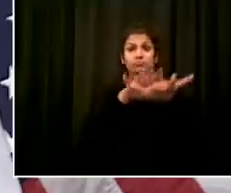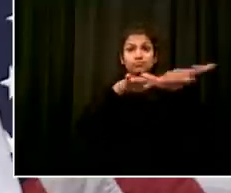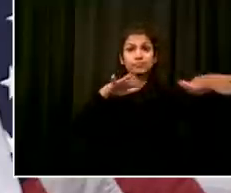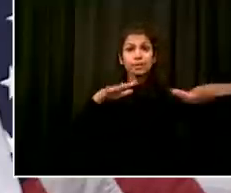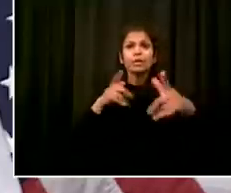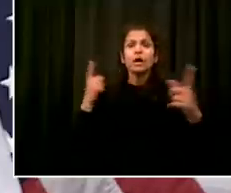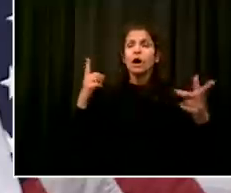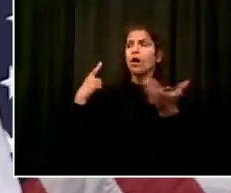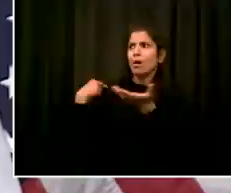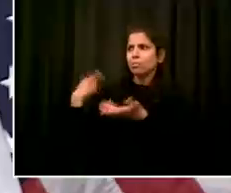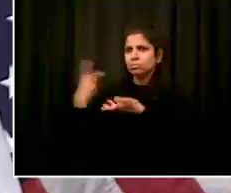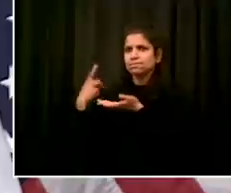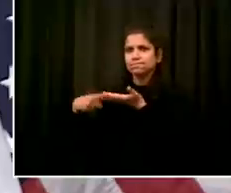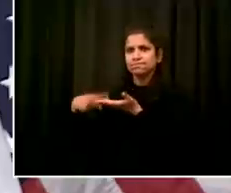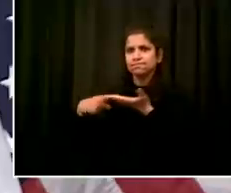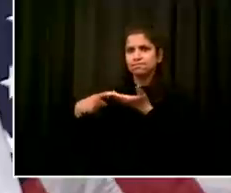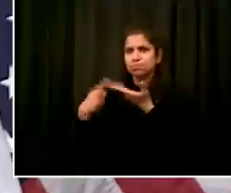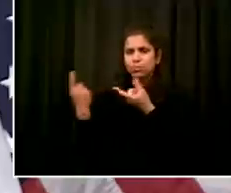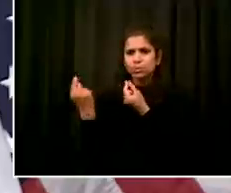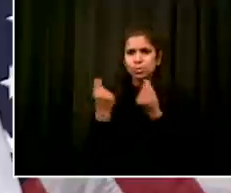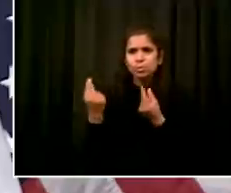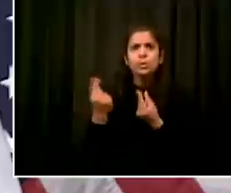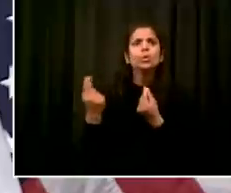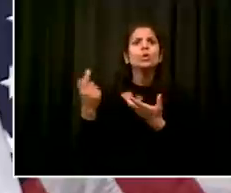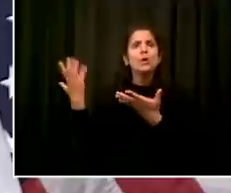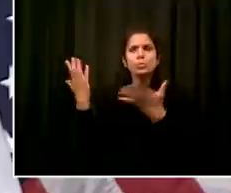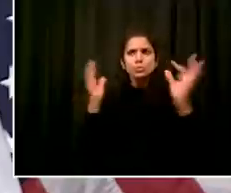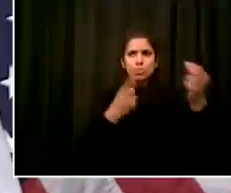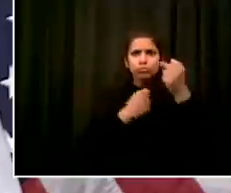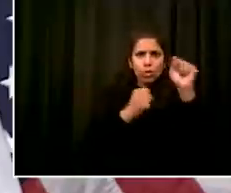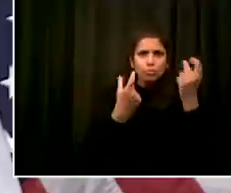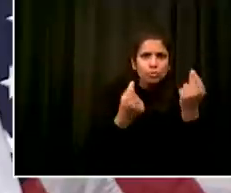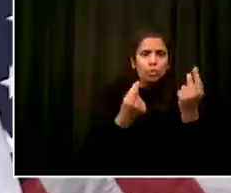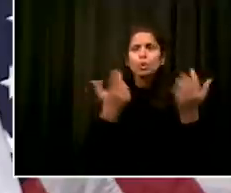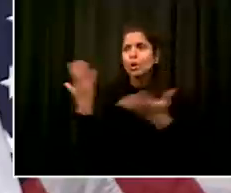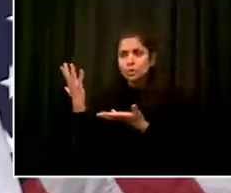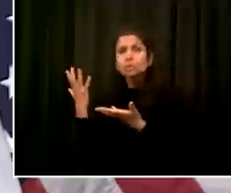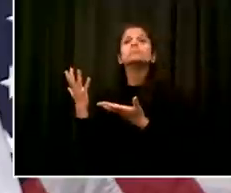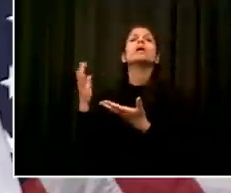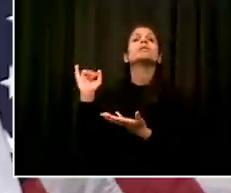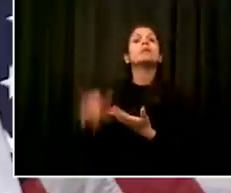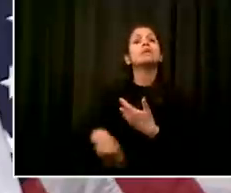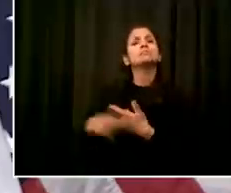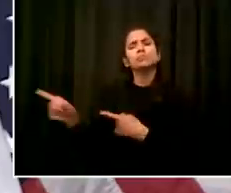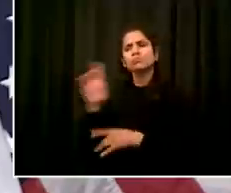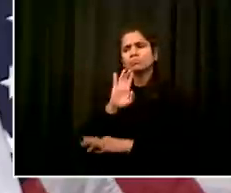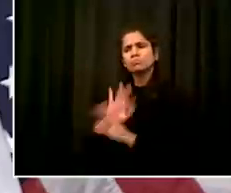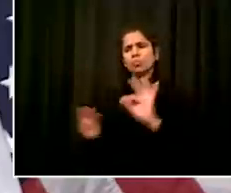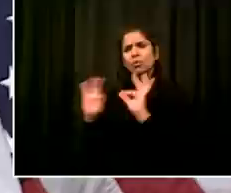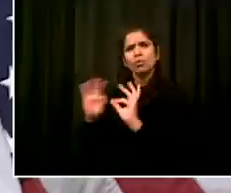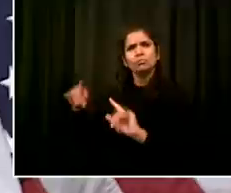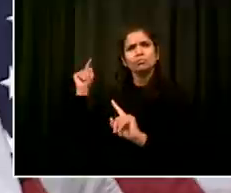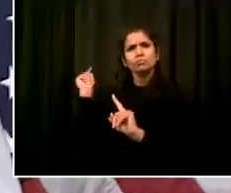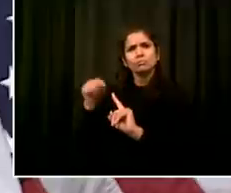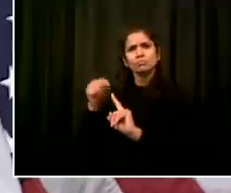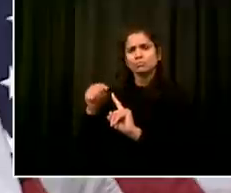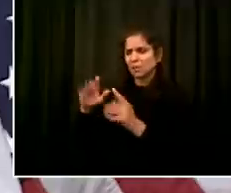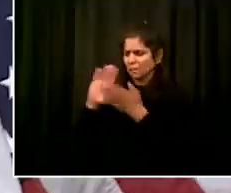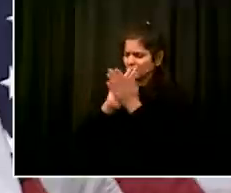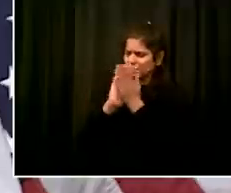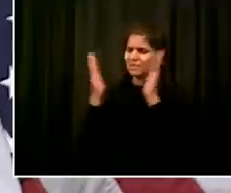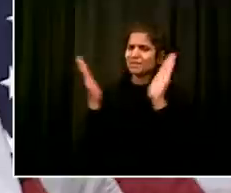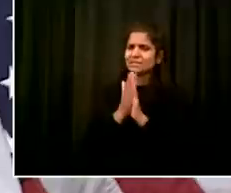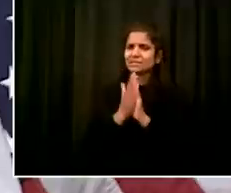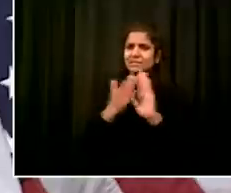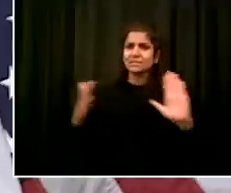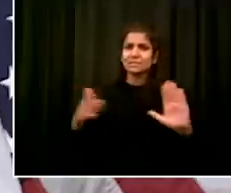make sure we kept the peace, we kept order, there would be no illegality. But he was adamant about respecting the right to peacefully